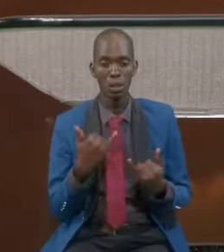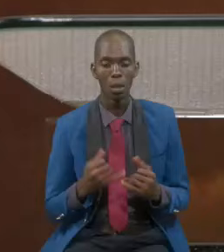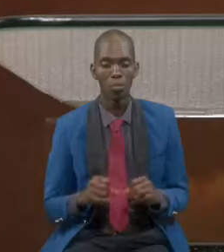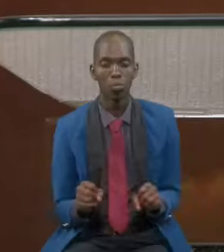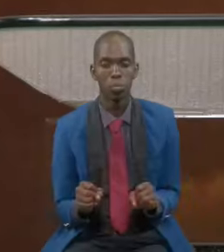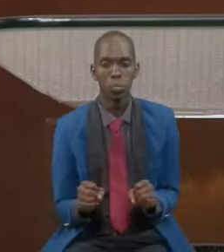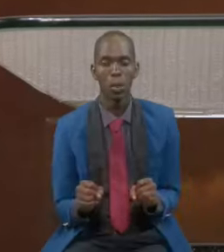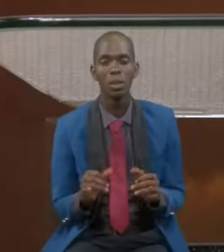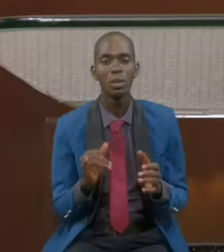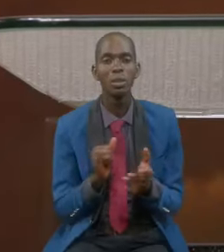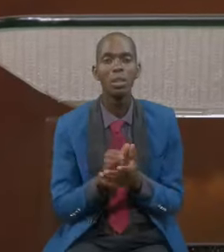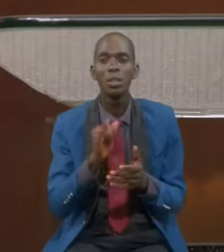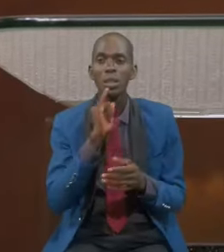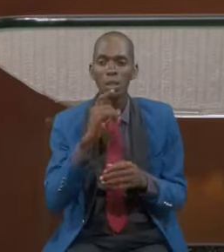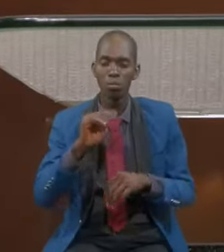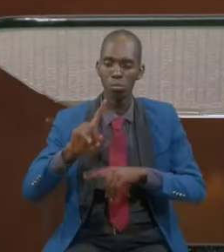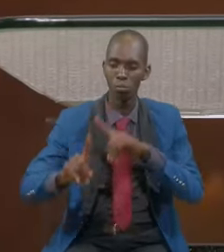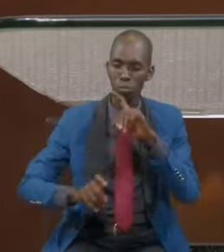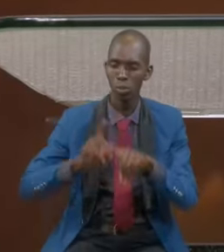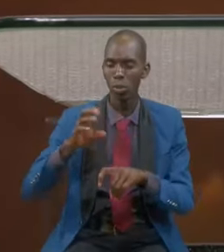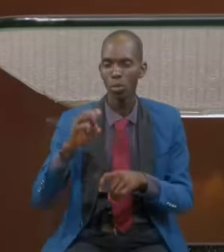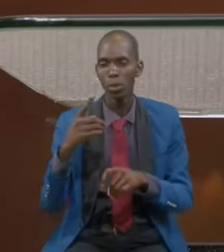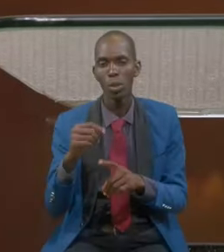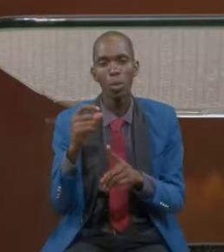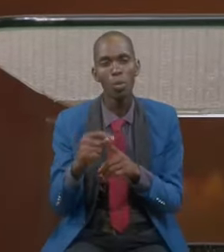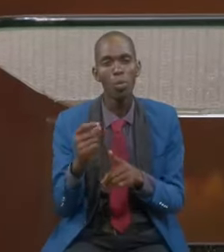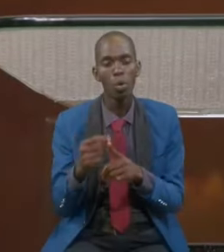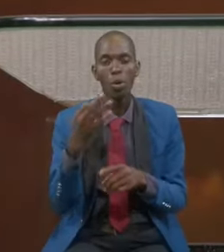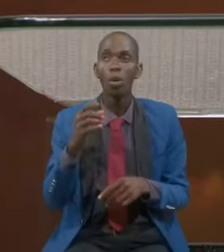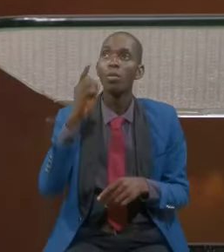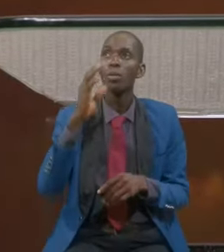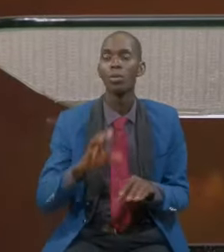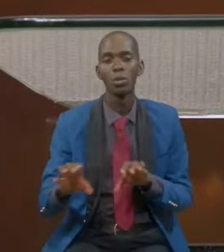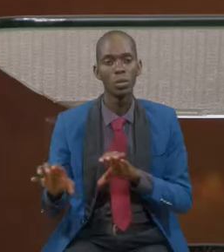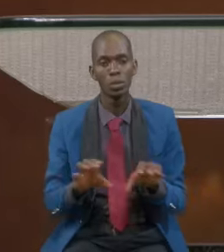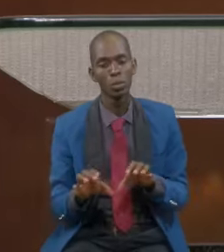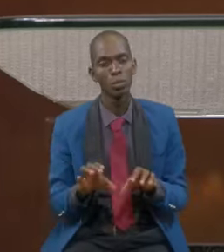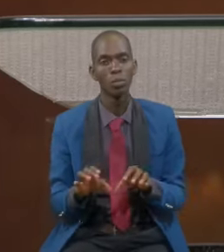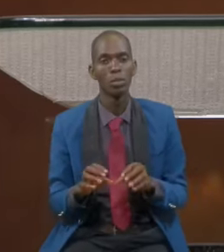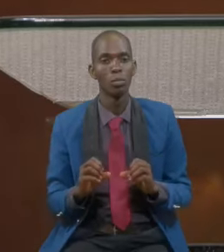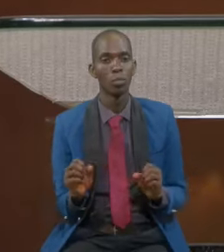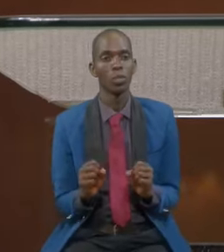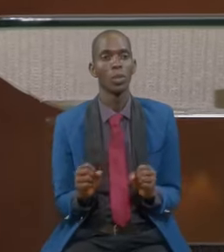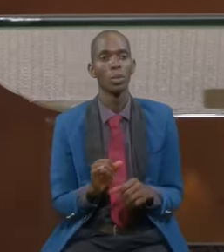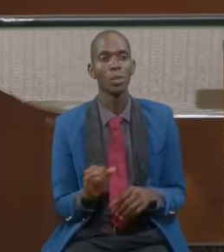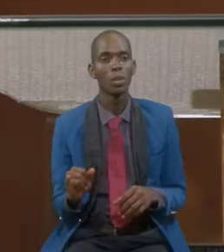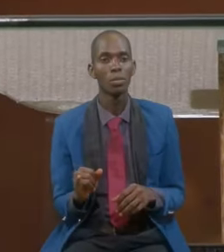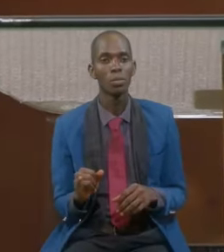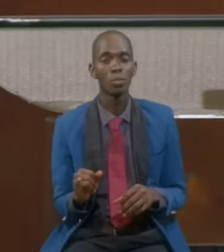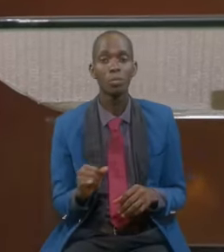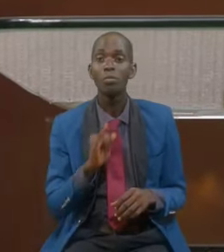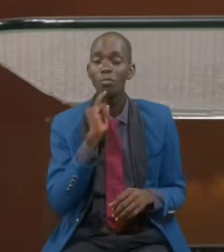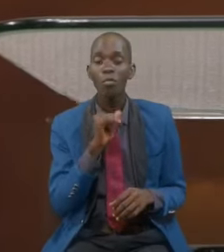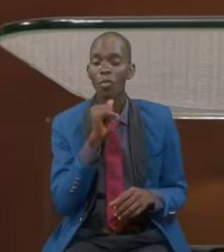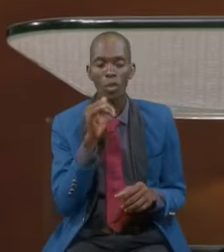That what the probing of the word of God does. But trembling is not